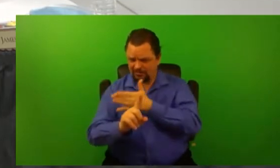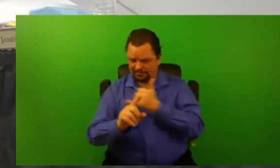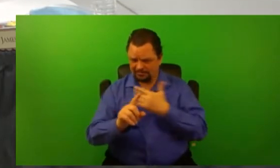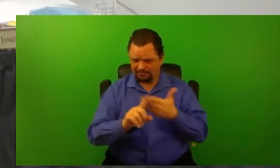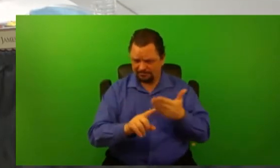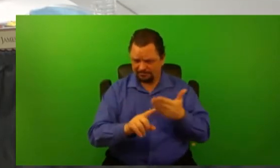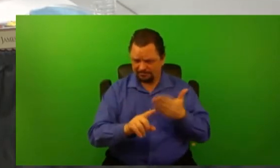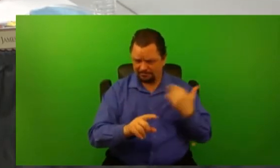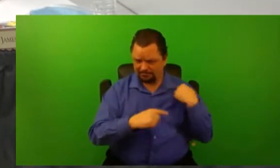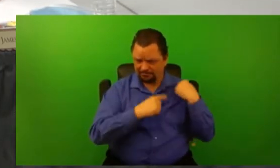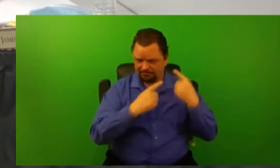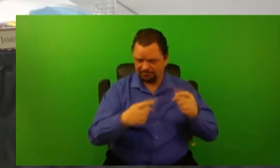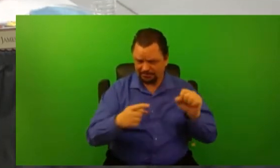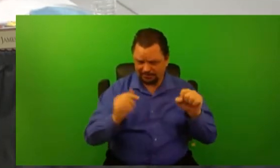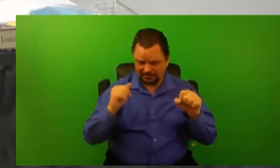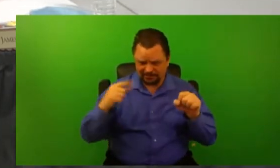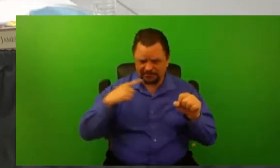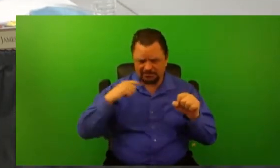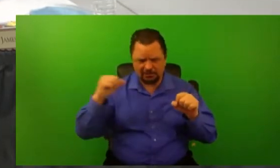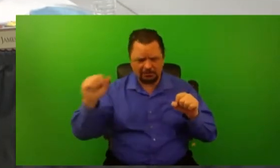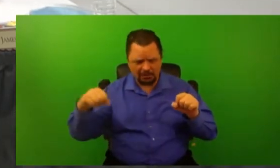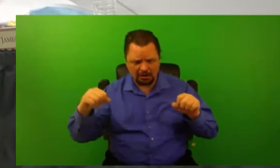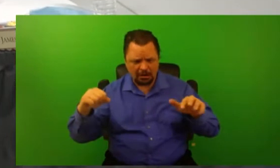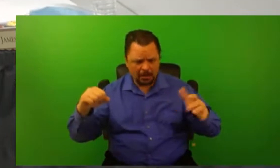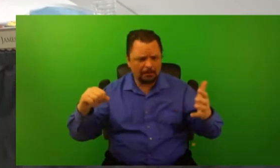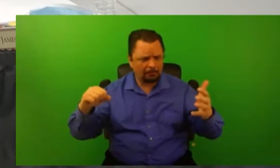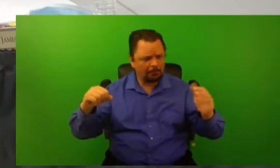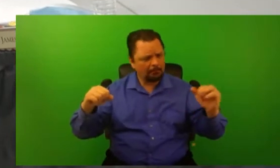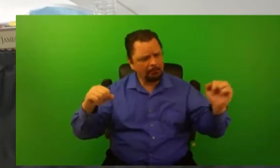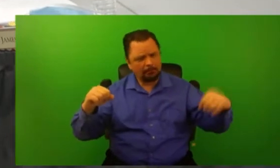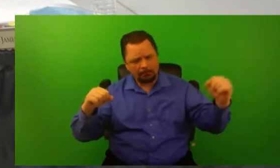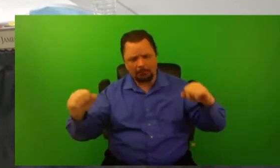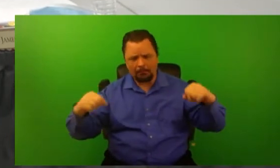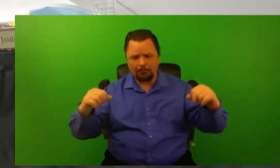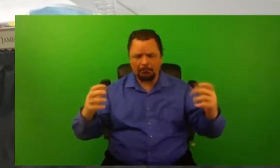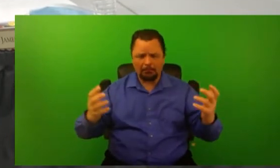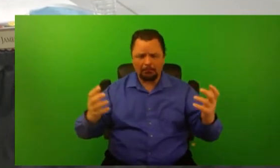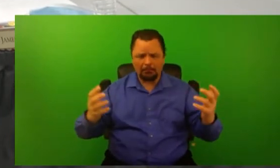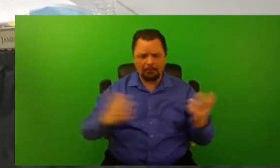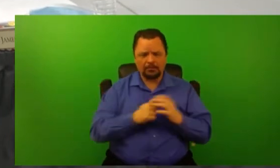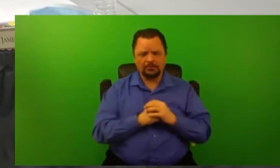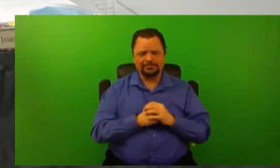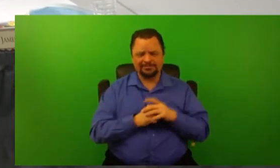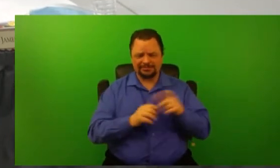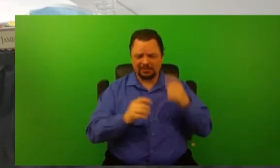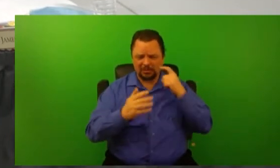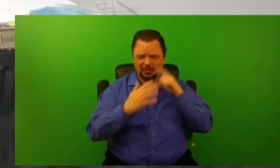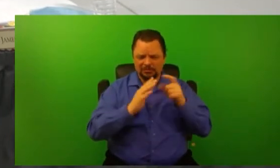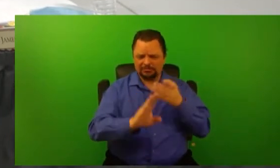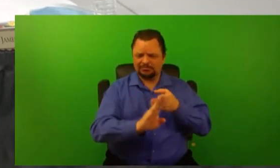It does look that way, yeah. Okay. Yes. So this is a renewal of a previous contract. Okay.